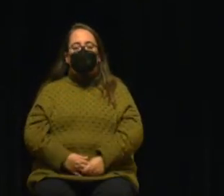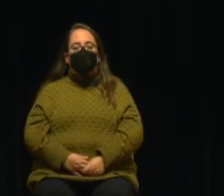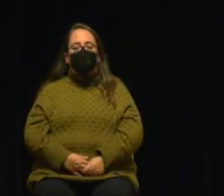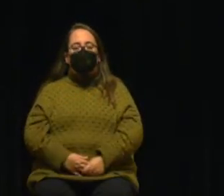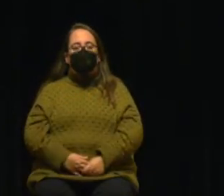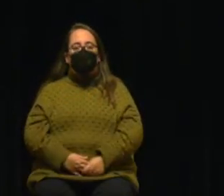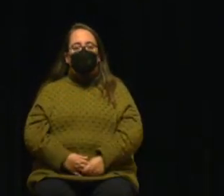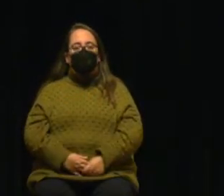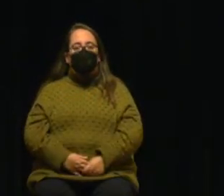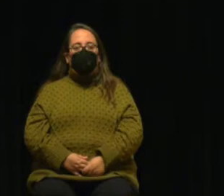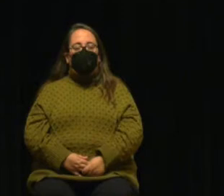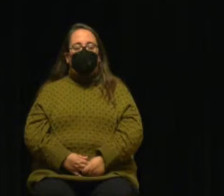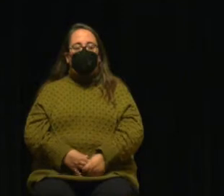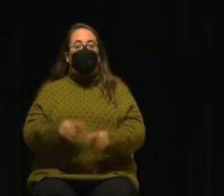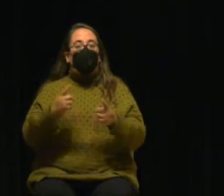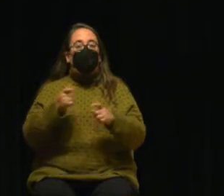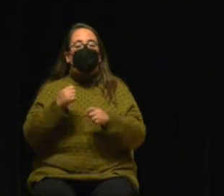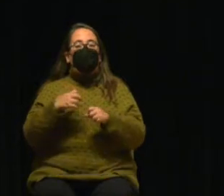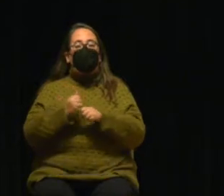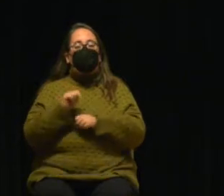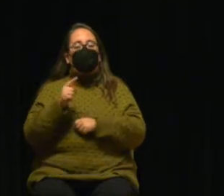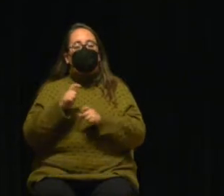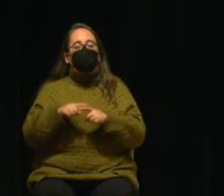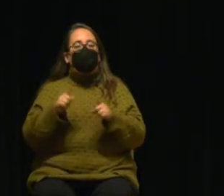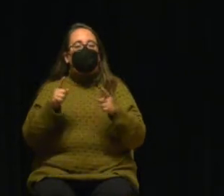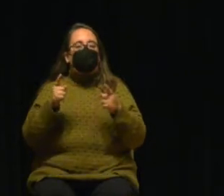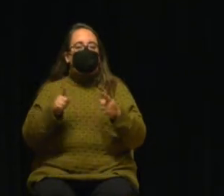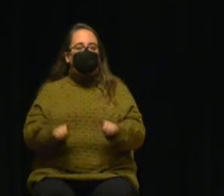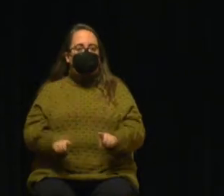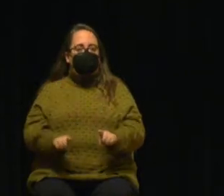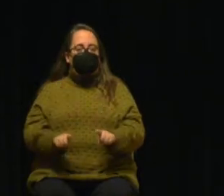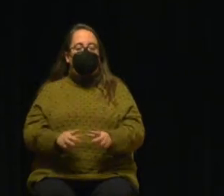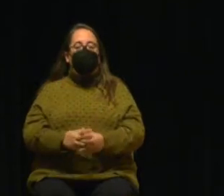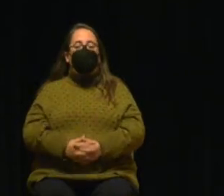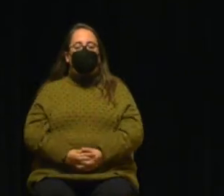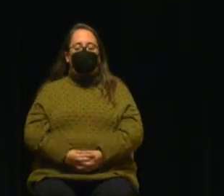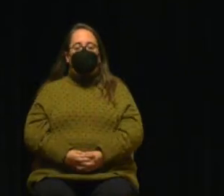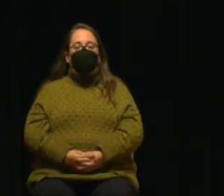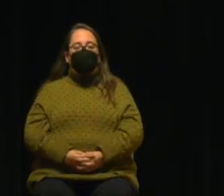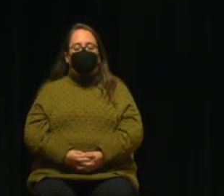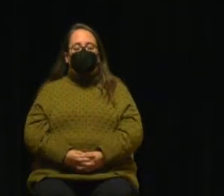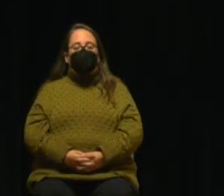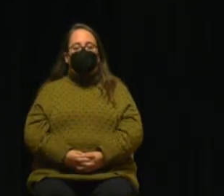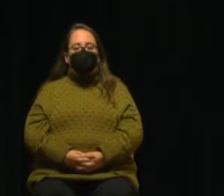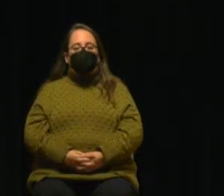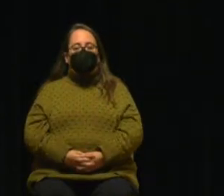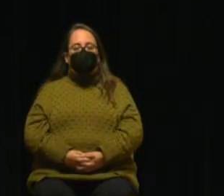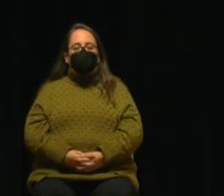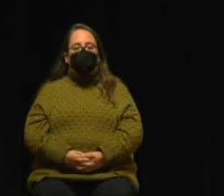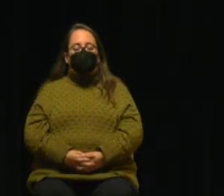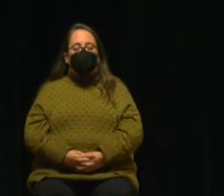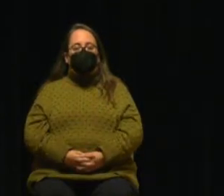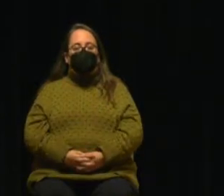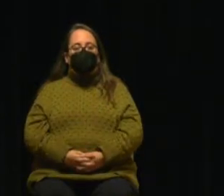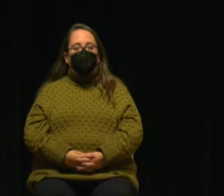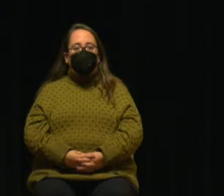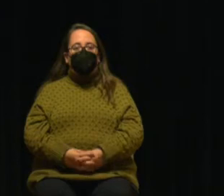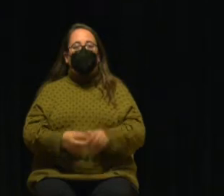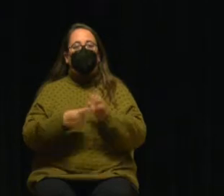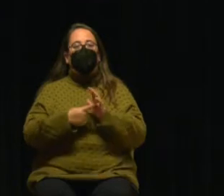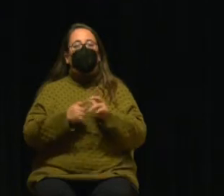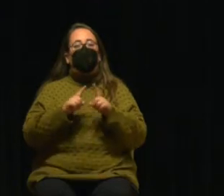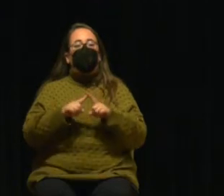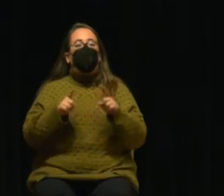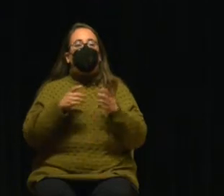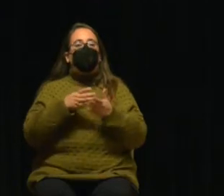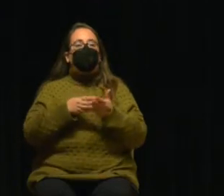A few years later, quite a different incident would involve Still and would demonstrate another